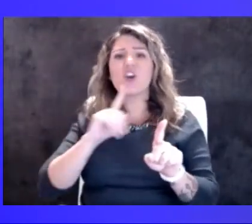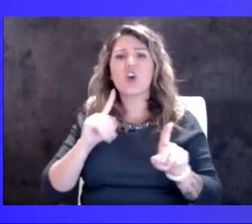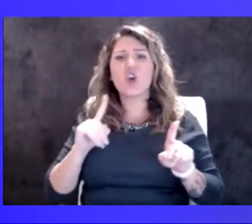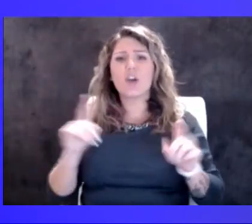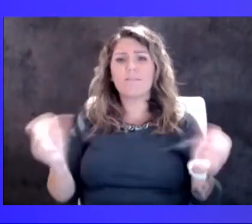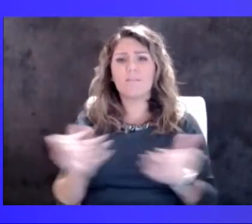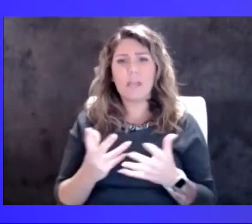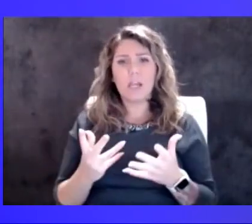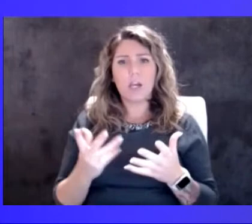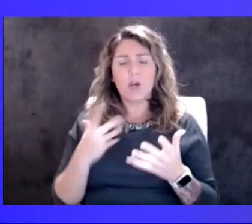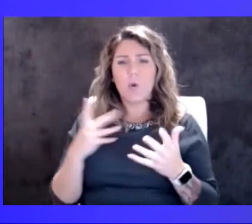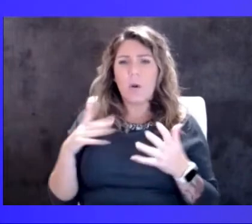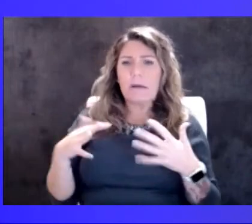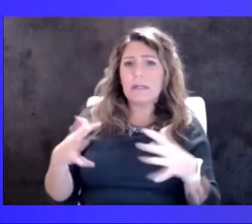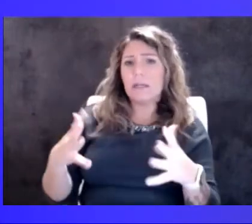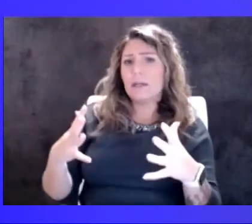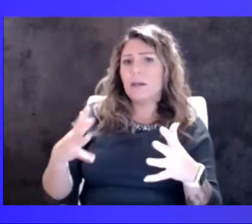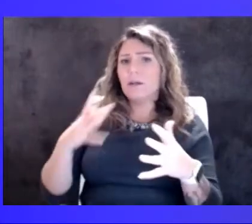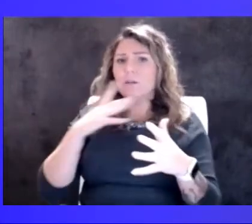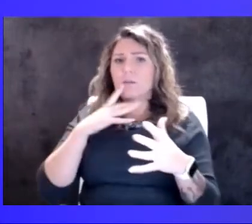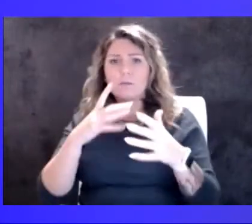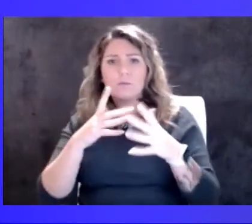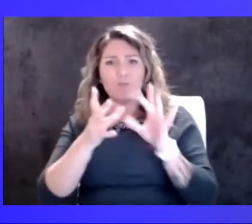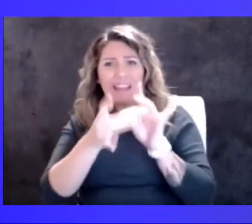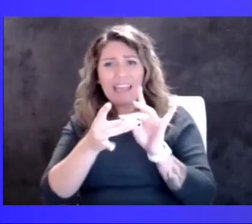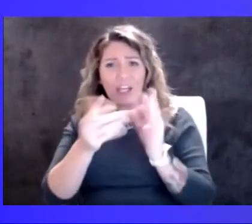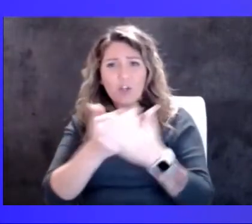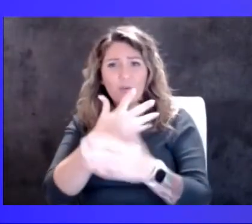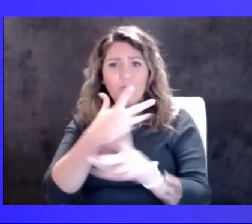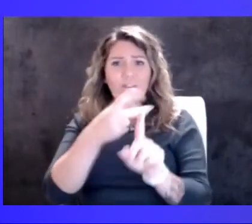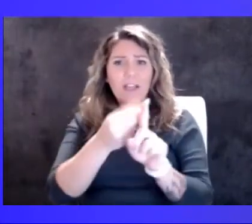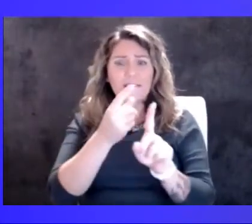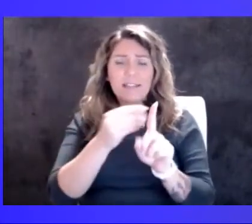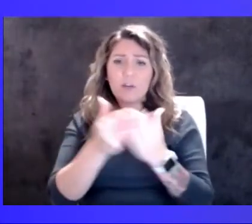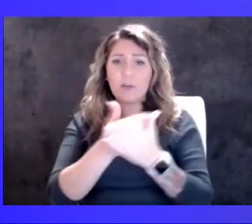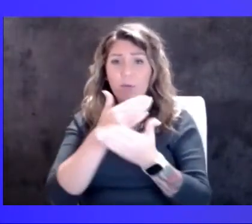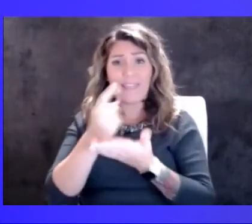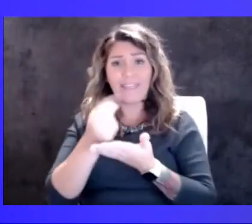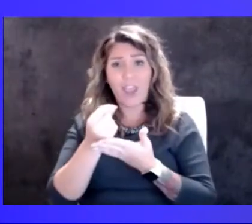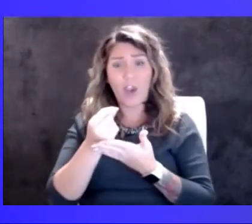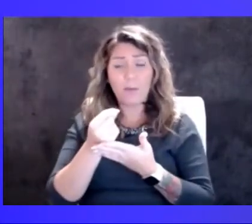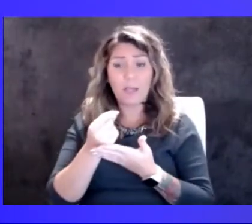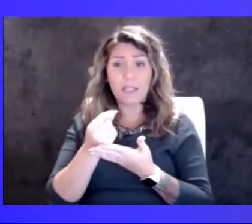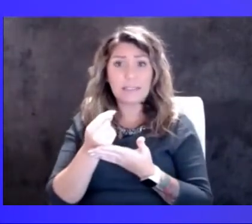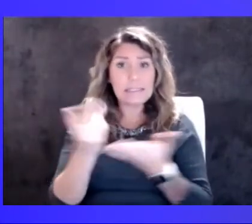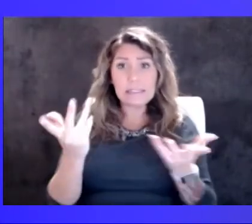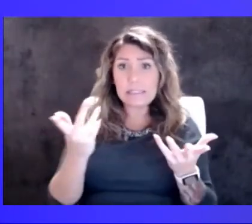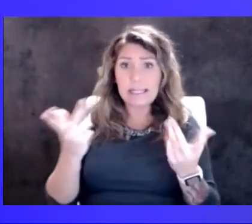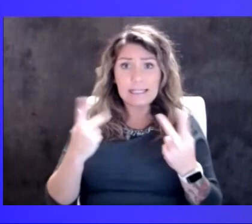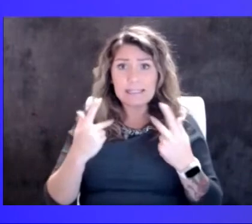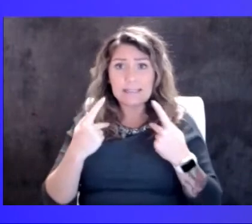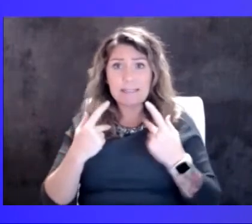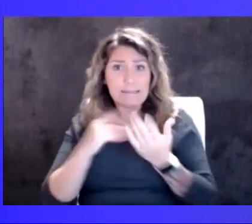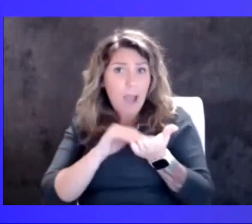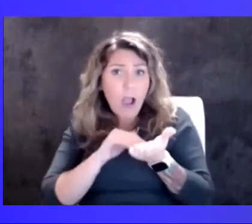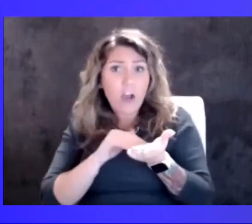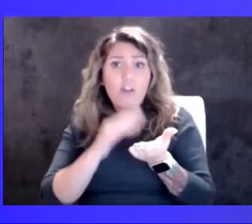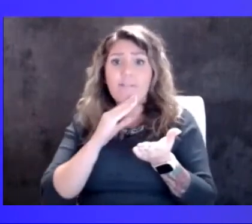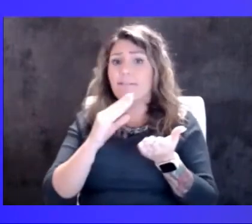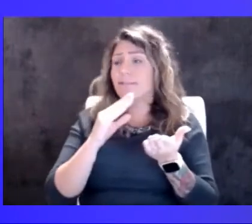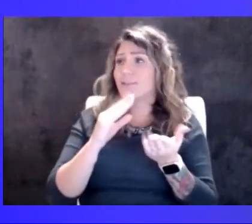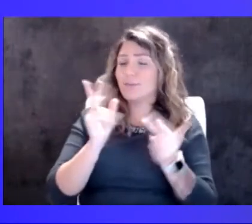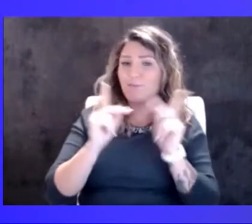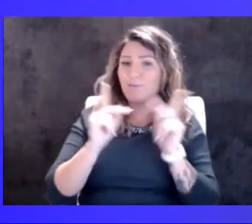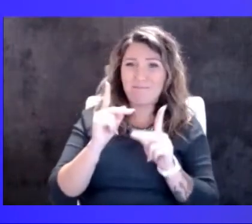have around new vaccines, new therapies. Because as physicians and people in medicine and